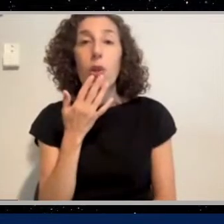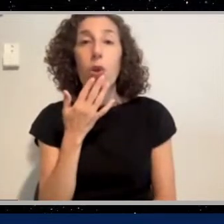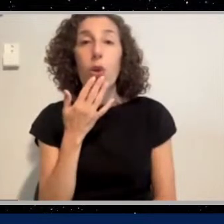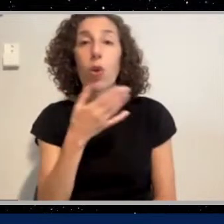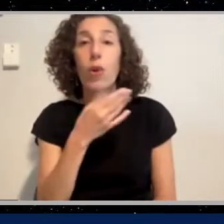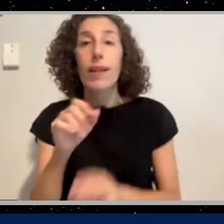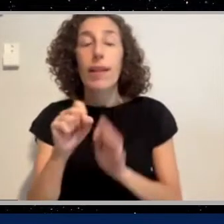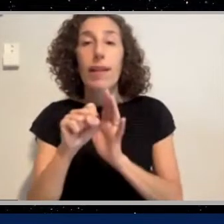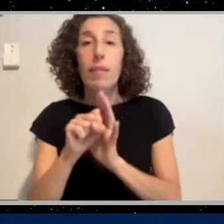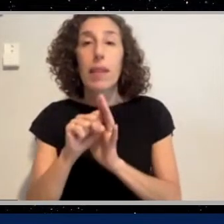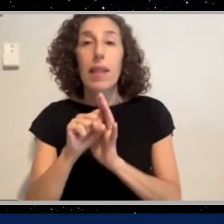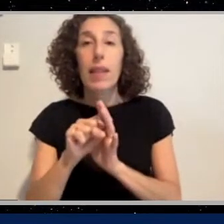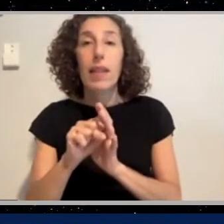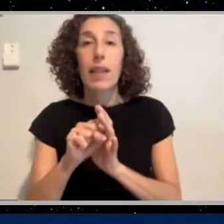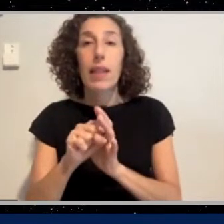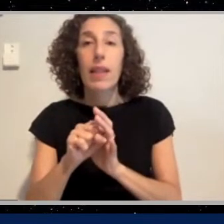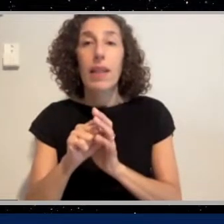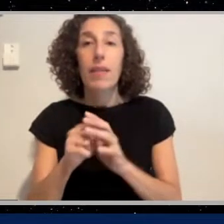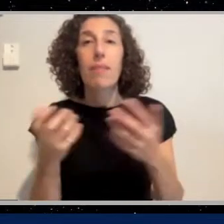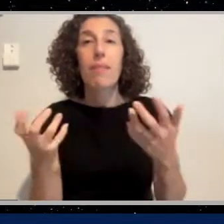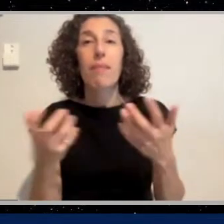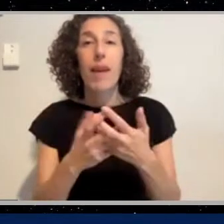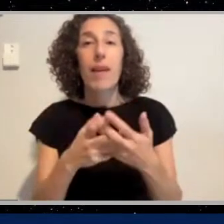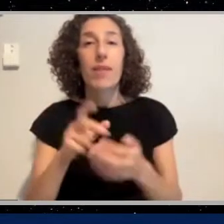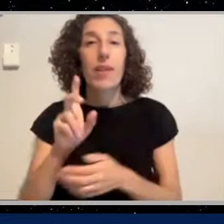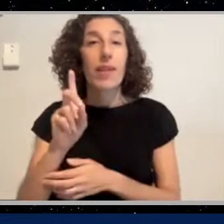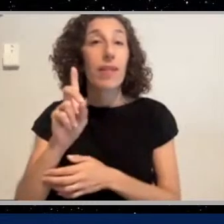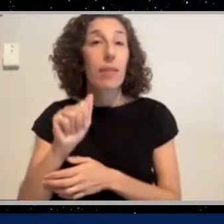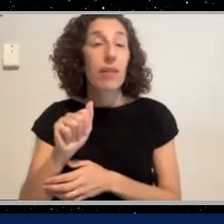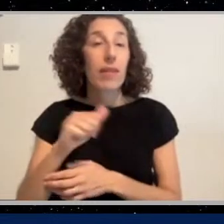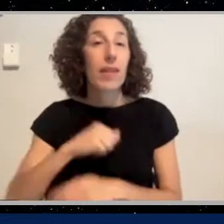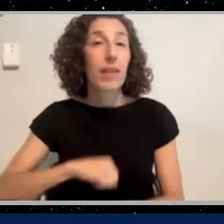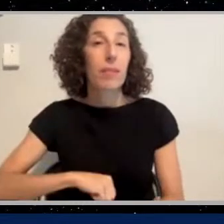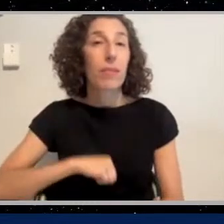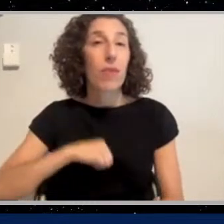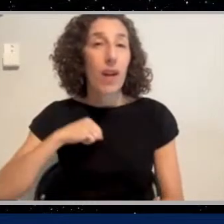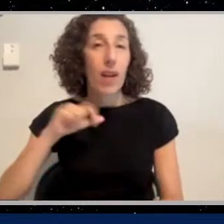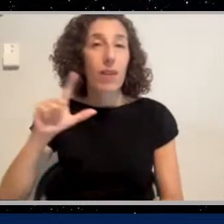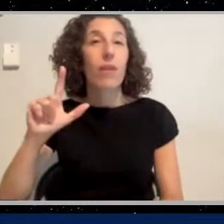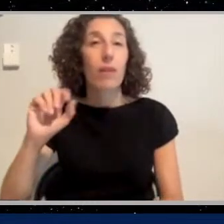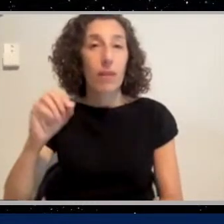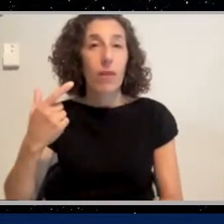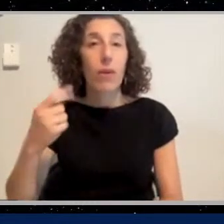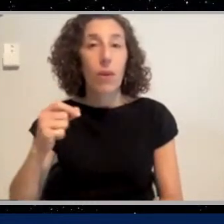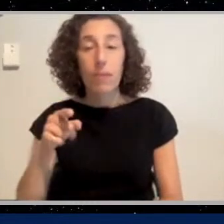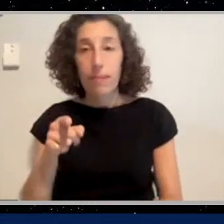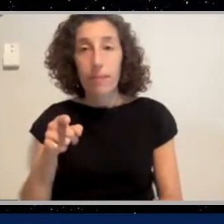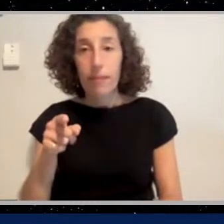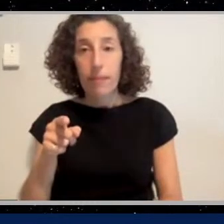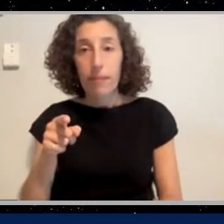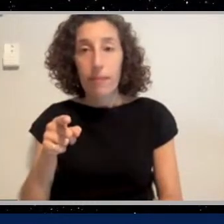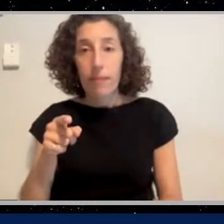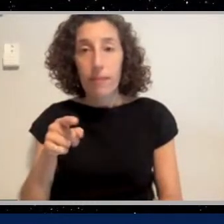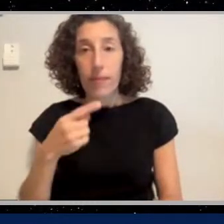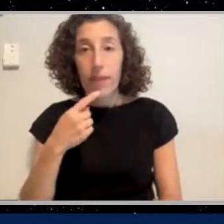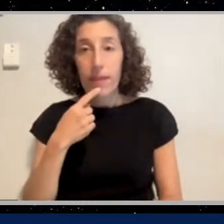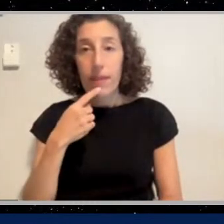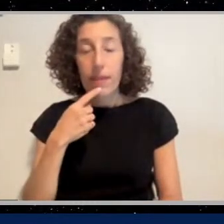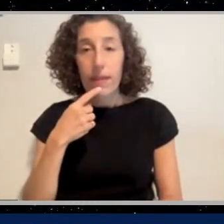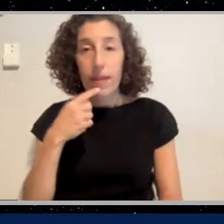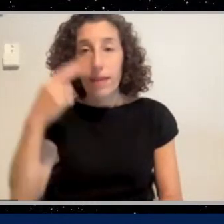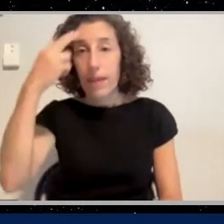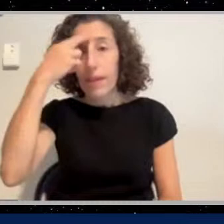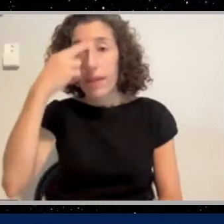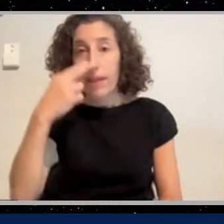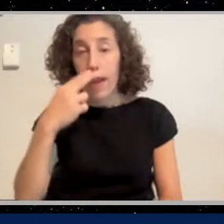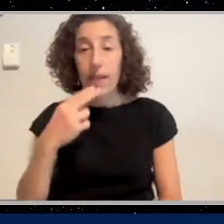the Disability Pride logo. Okay. And then on the bottom there, you've got Omnibus Ad Astra, which is